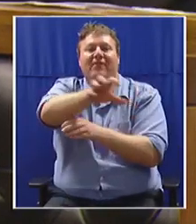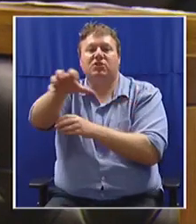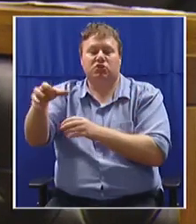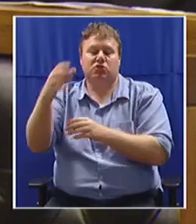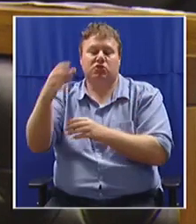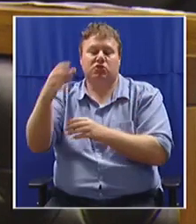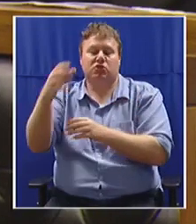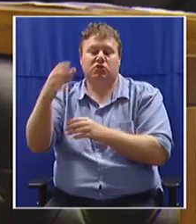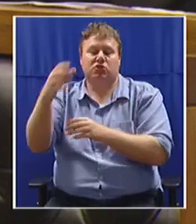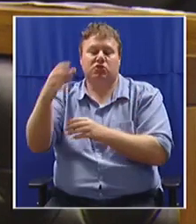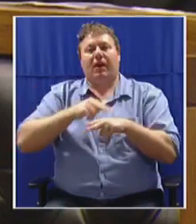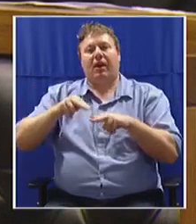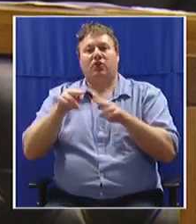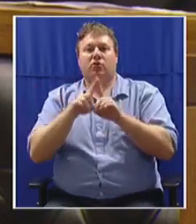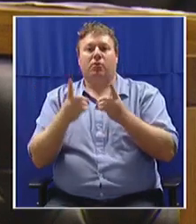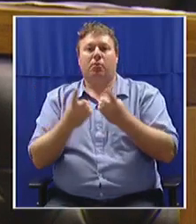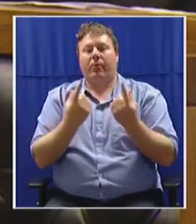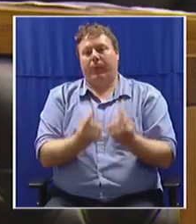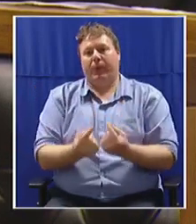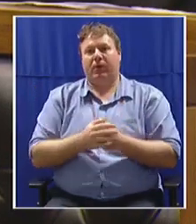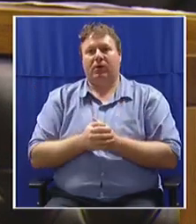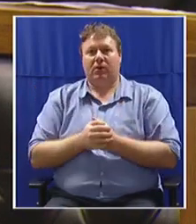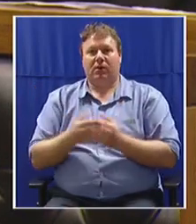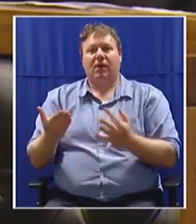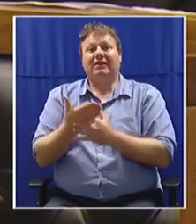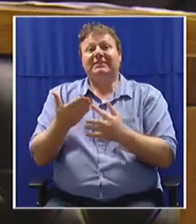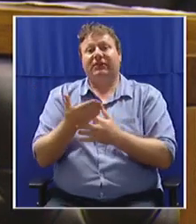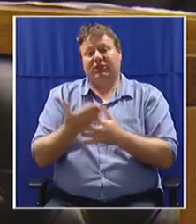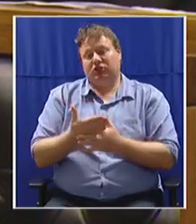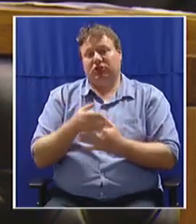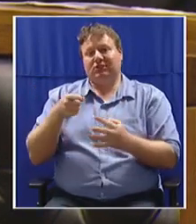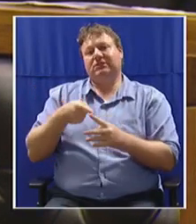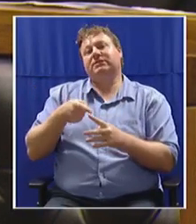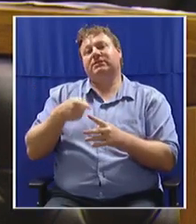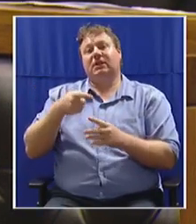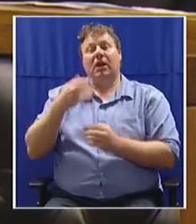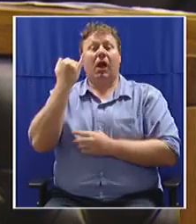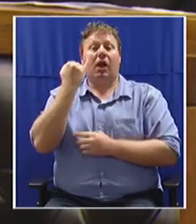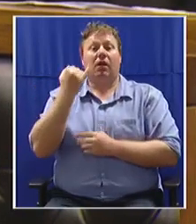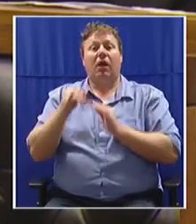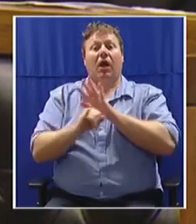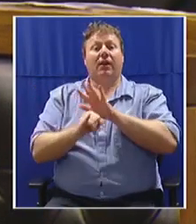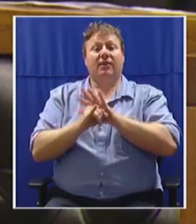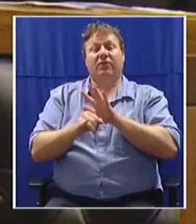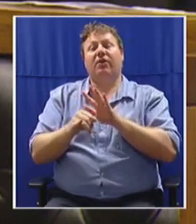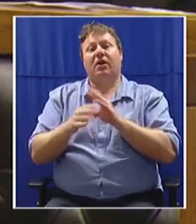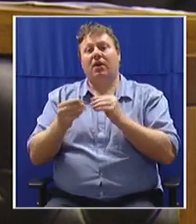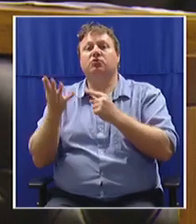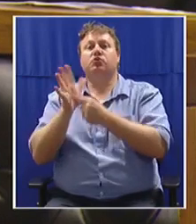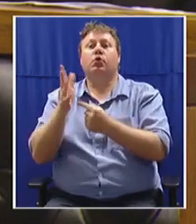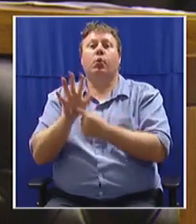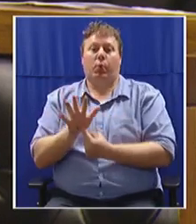departments. The intervention will identify, develop, and support